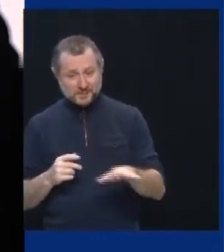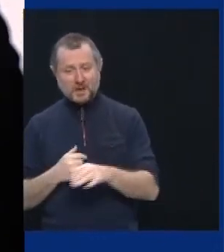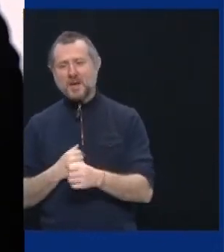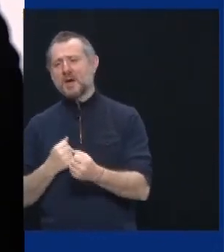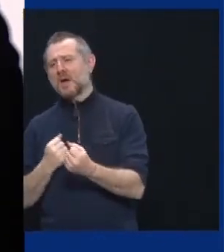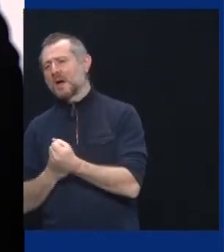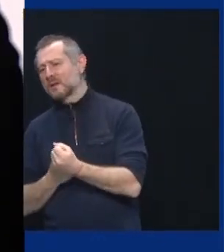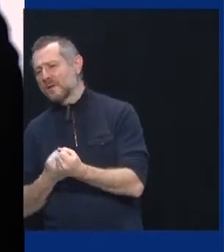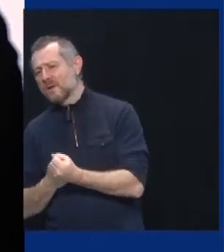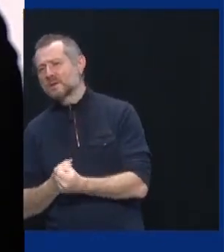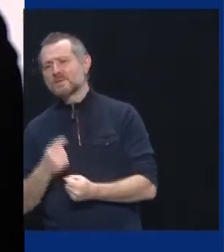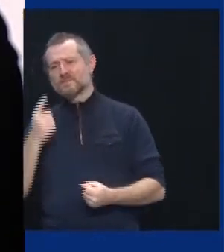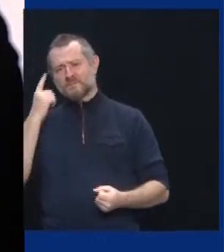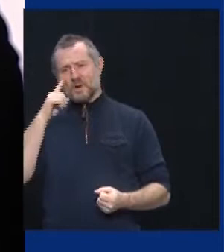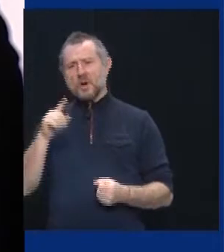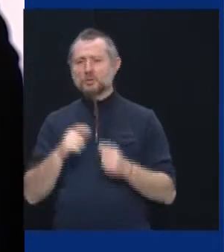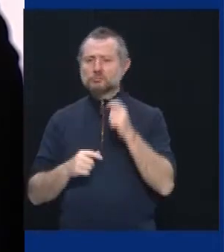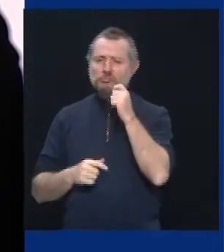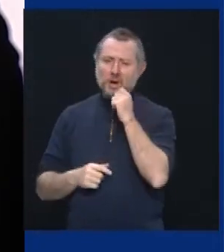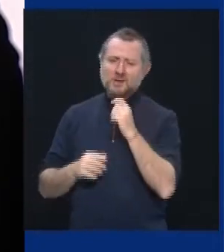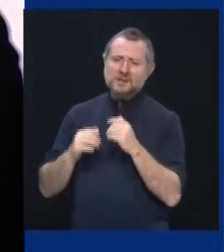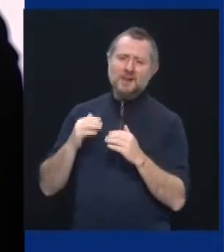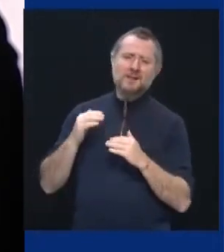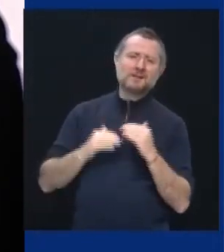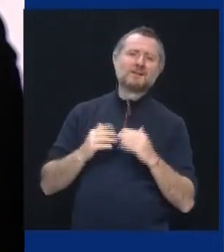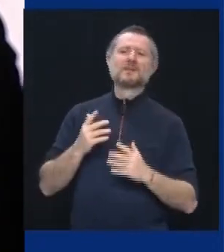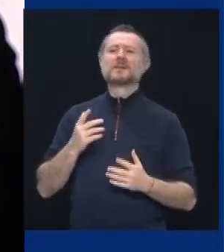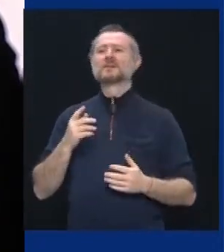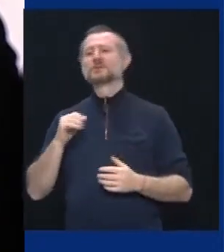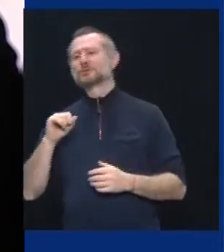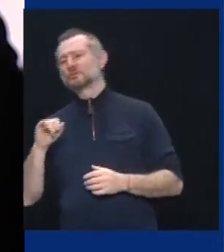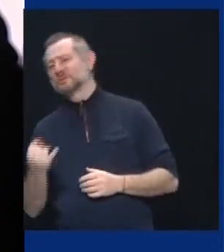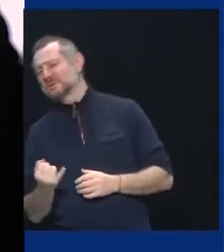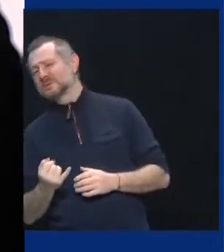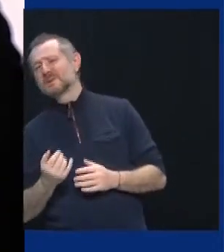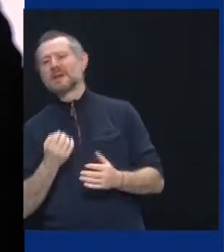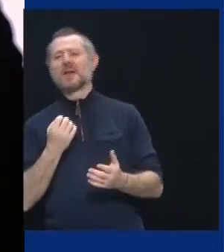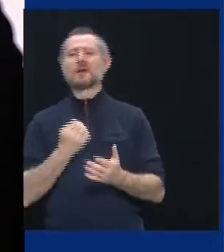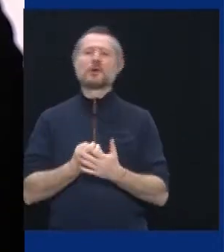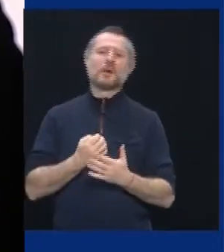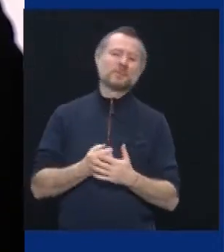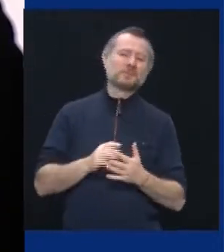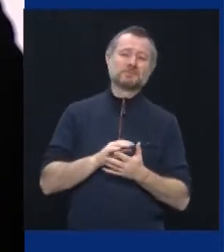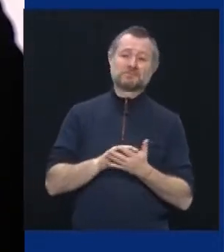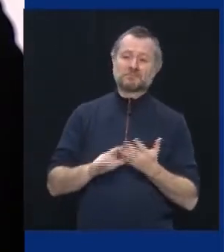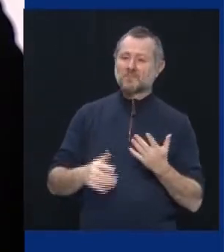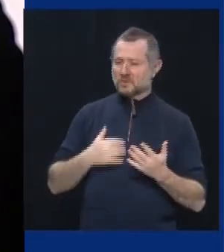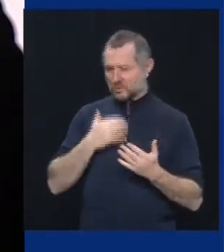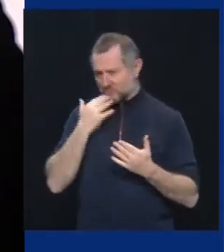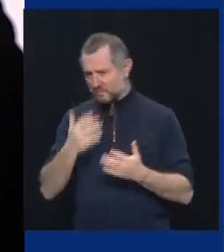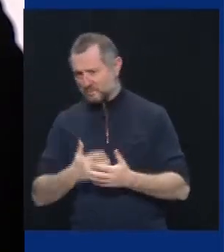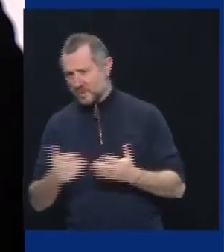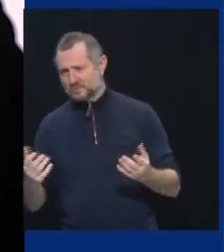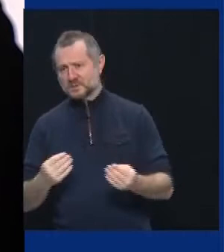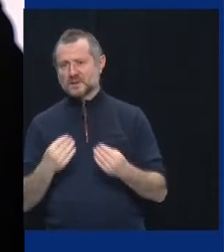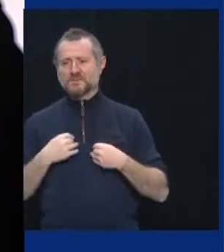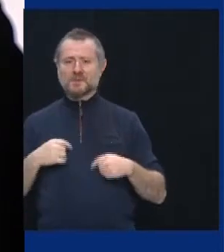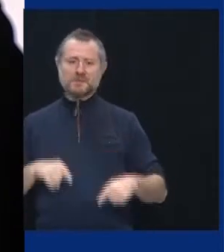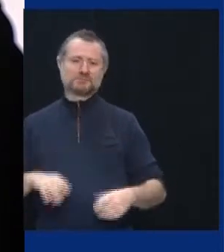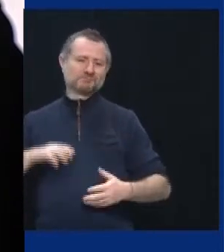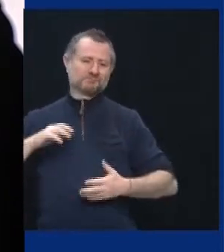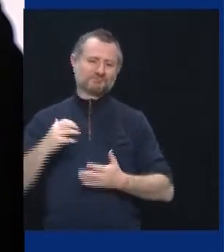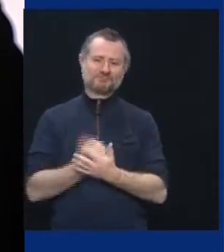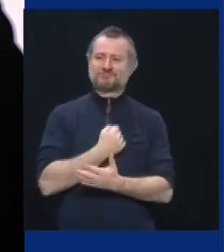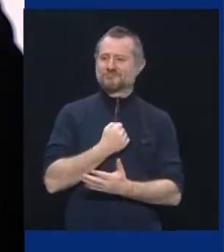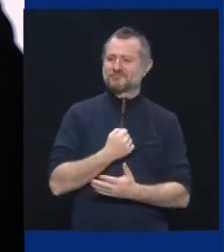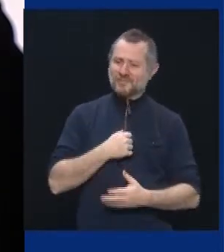and economic opportunity. So thank you very much for giving us the chance to be a